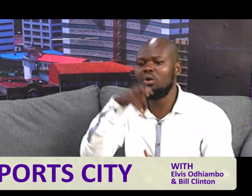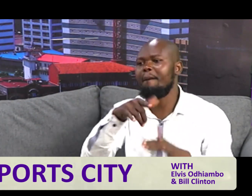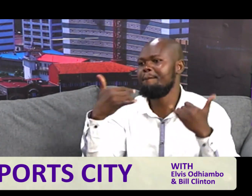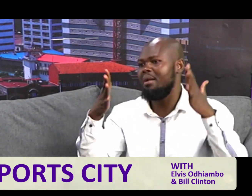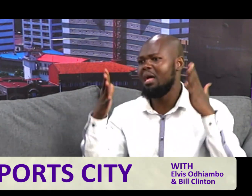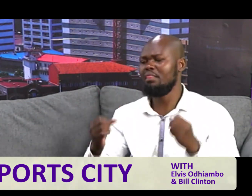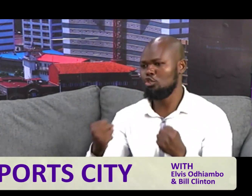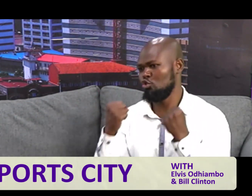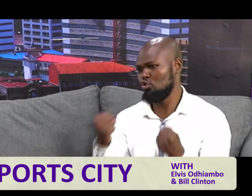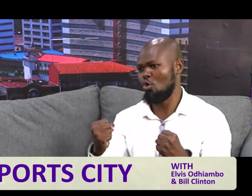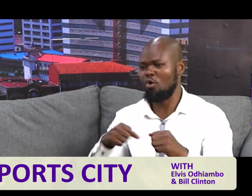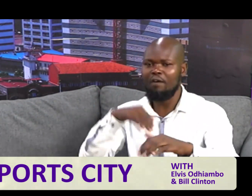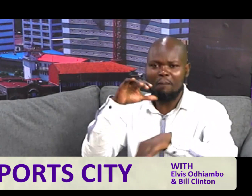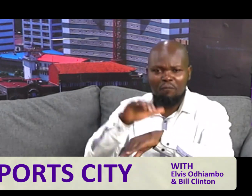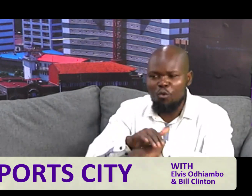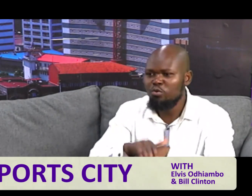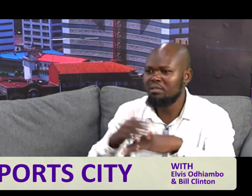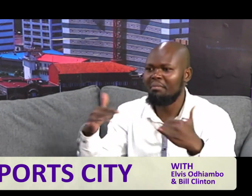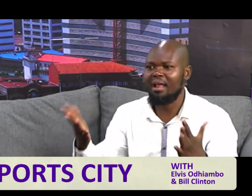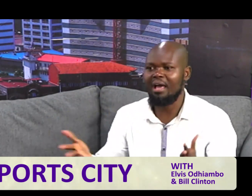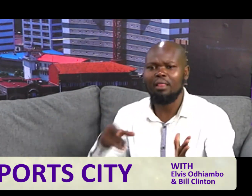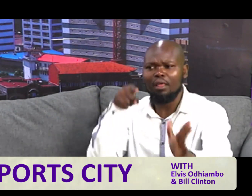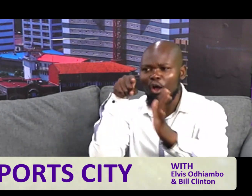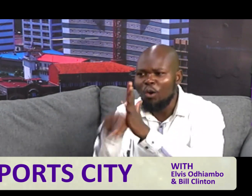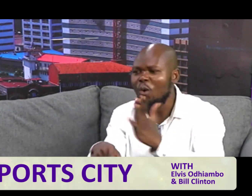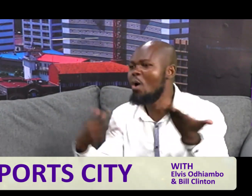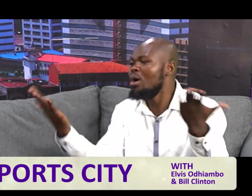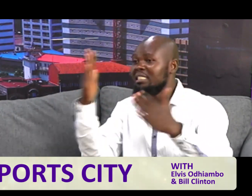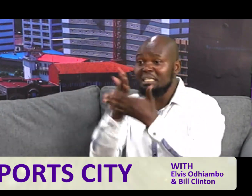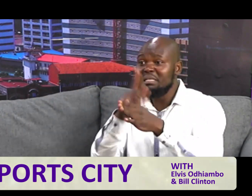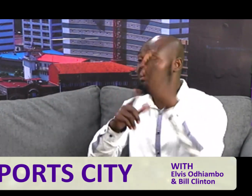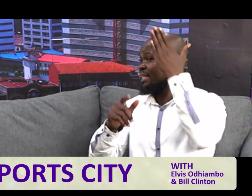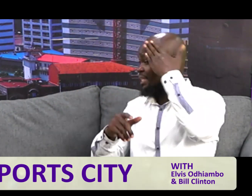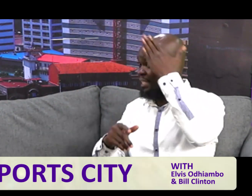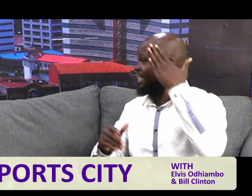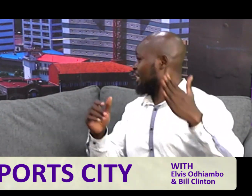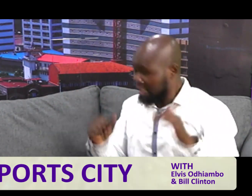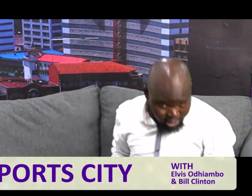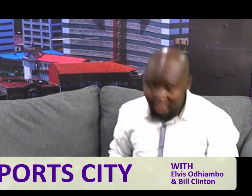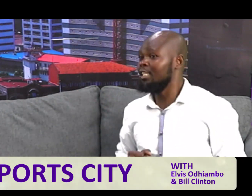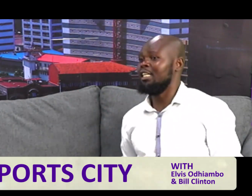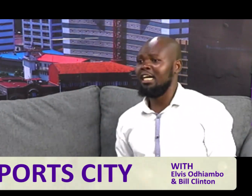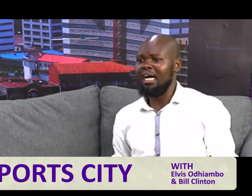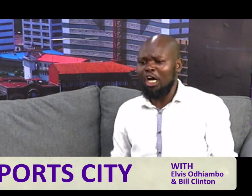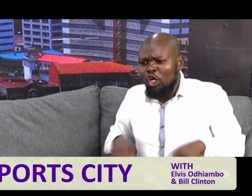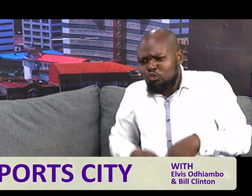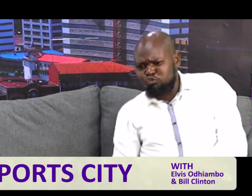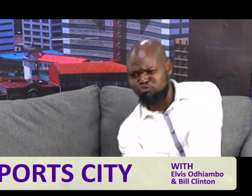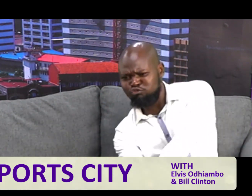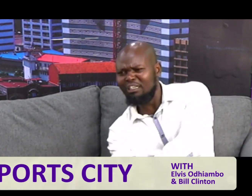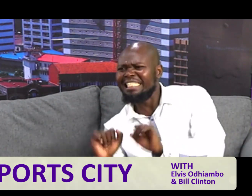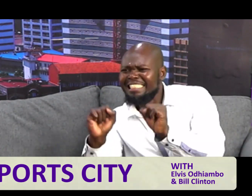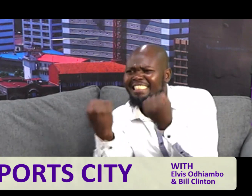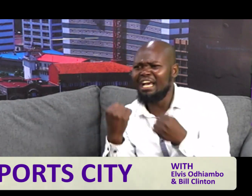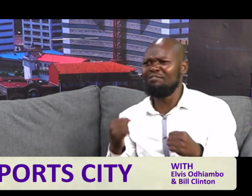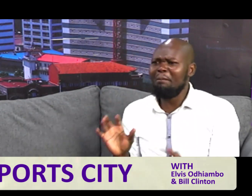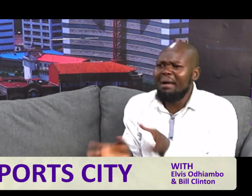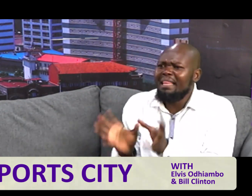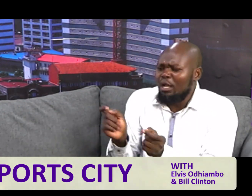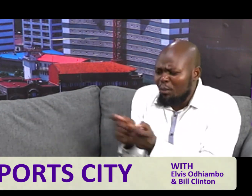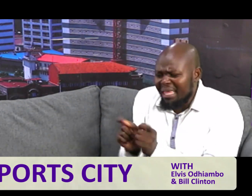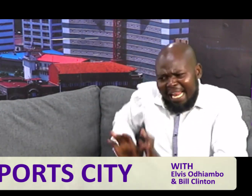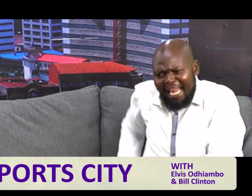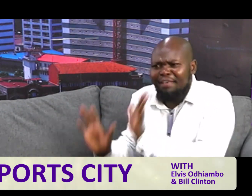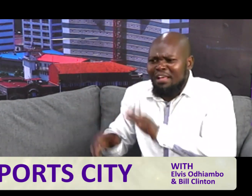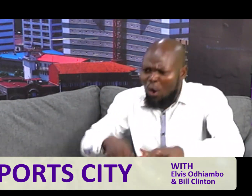that Haaland continues with the same way that he's playing, because I perform sana. And when it comes